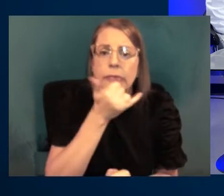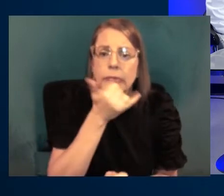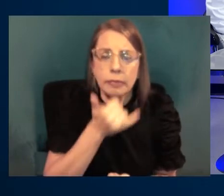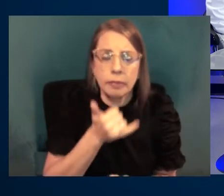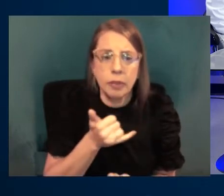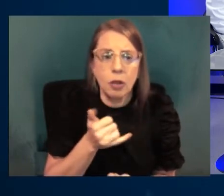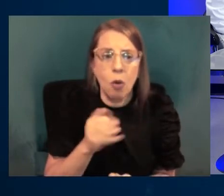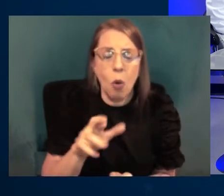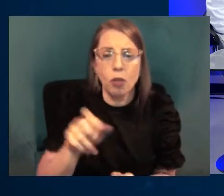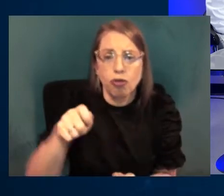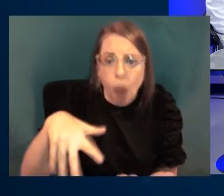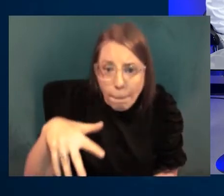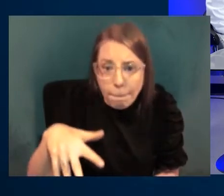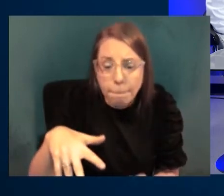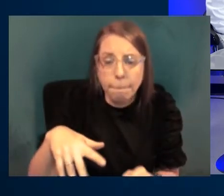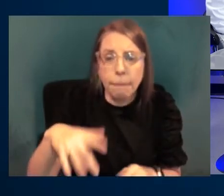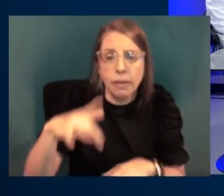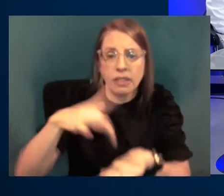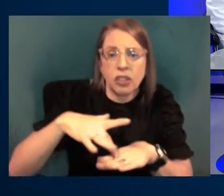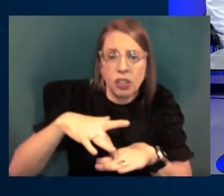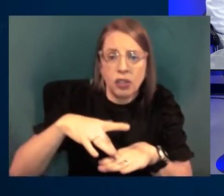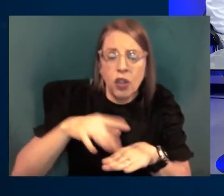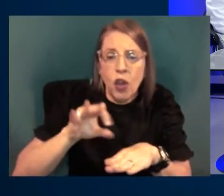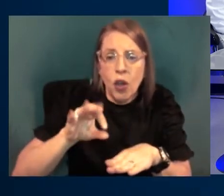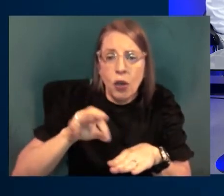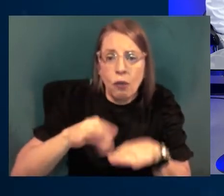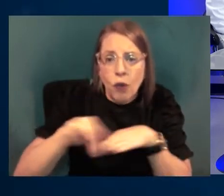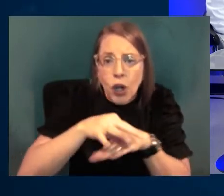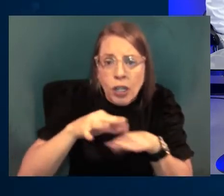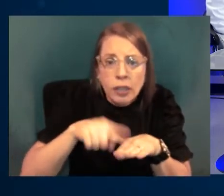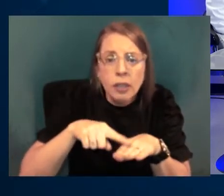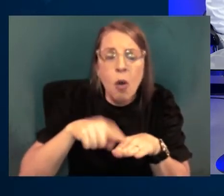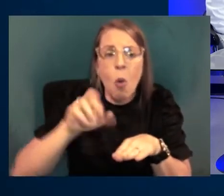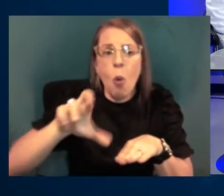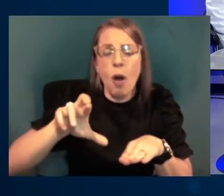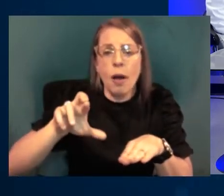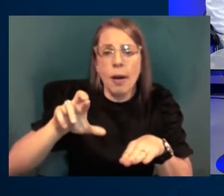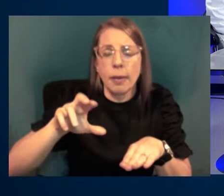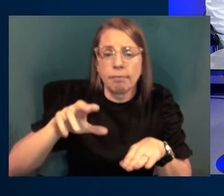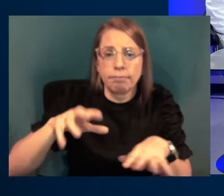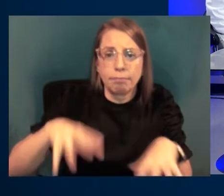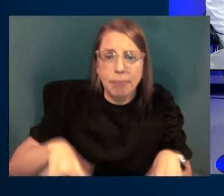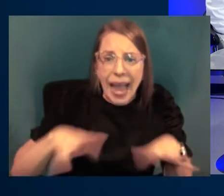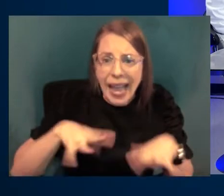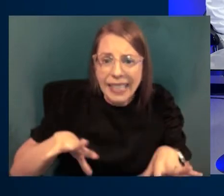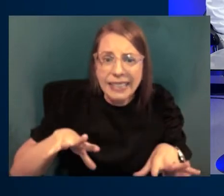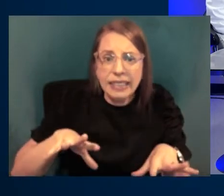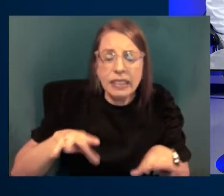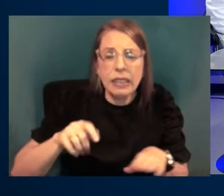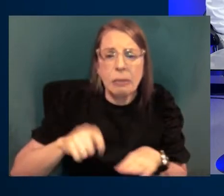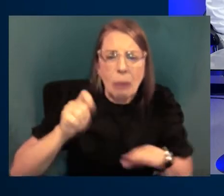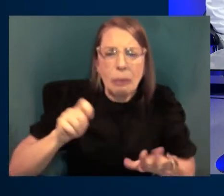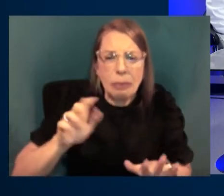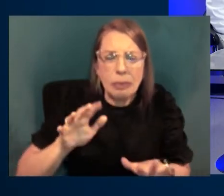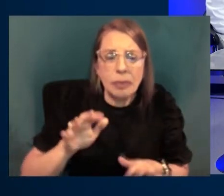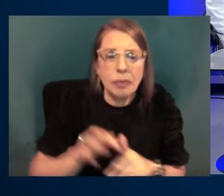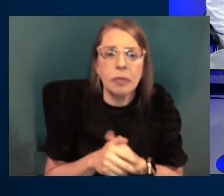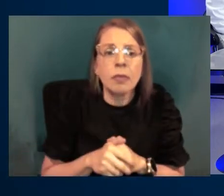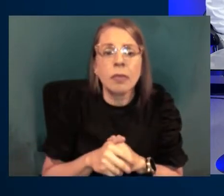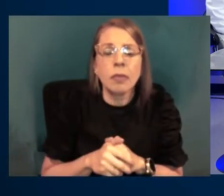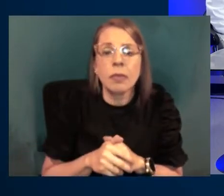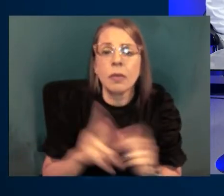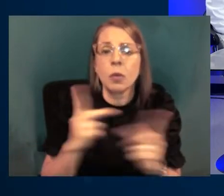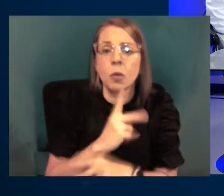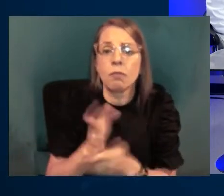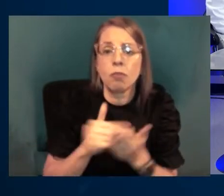their feet, leg, on their pants. Yeah, this definitely. And then the worst part is, because